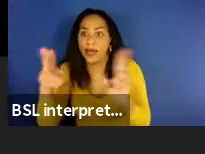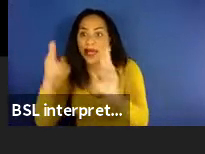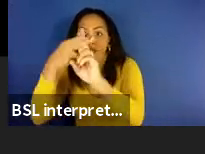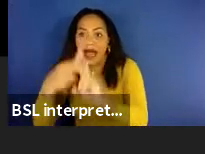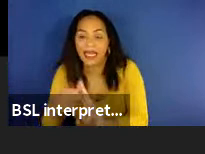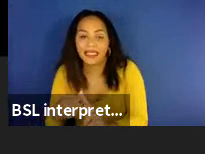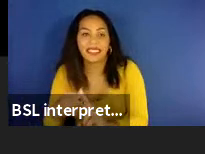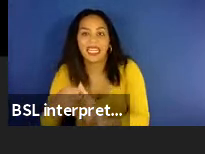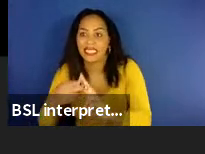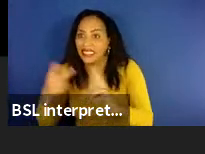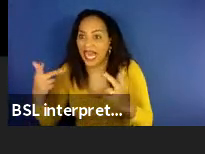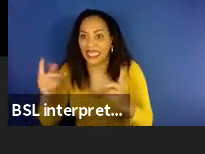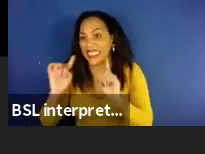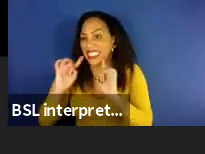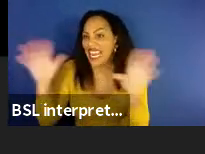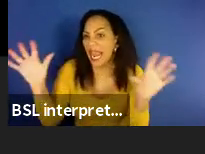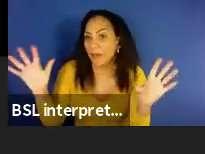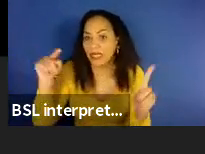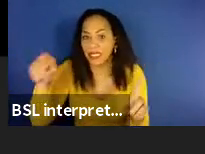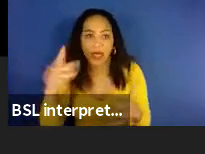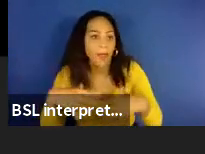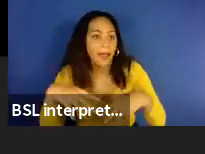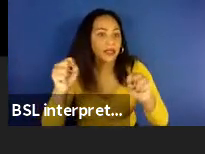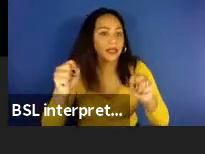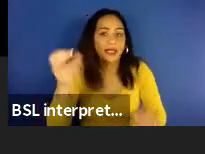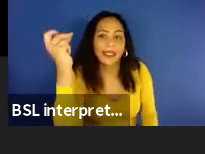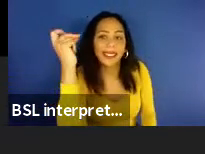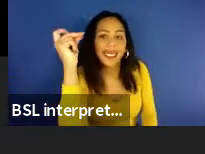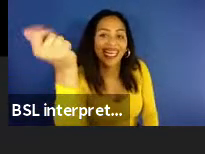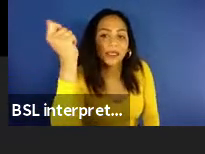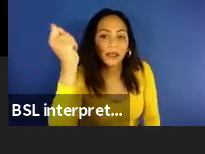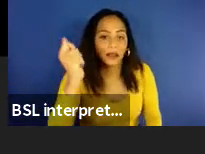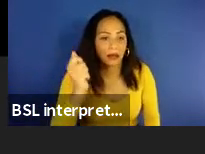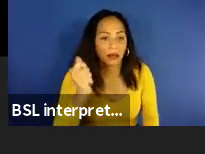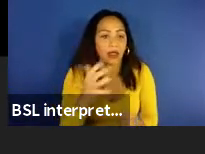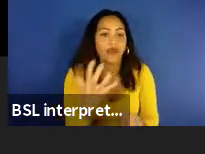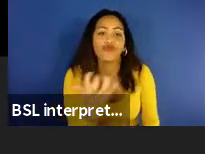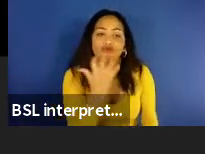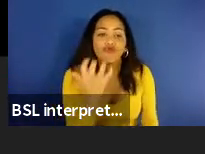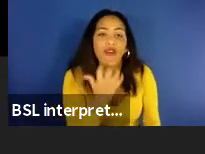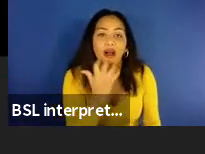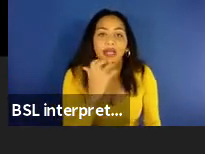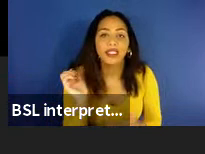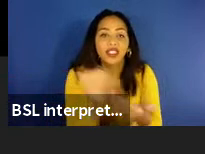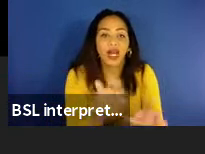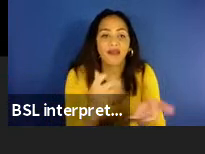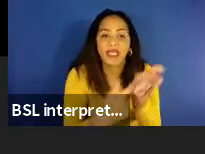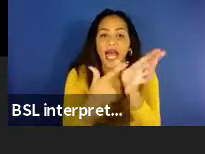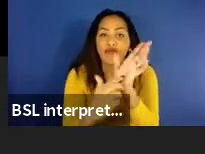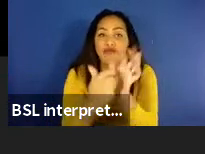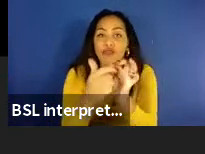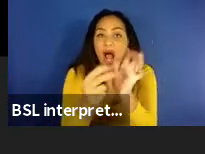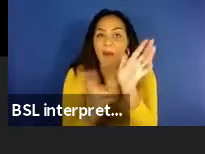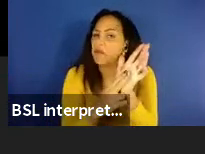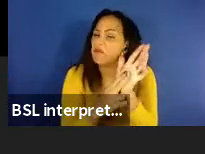and instant rice services. And that didn't work out. But then